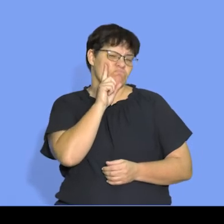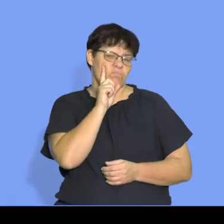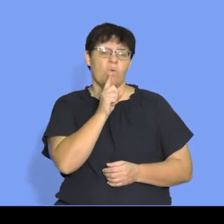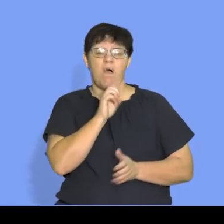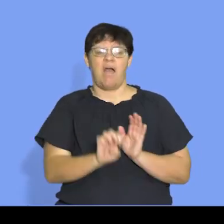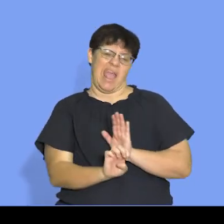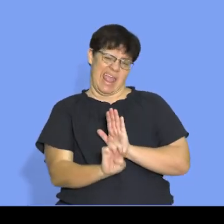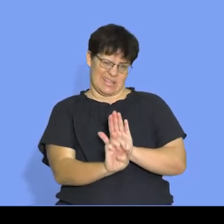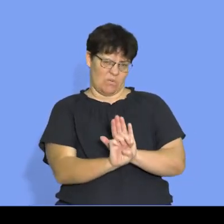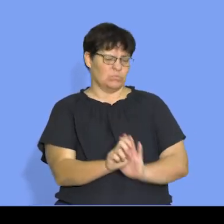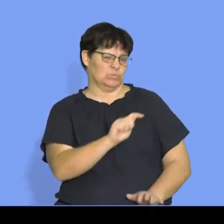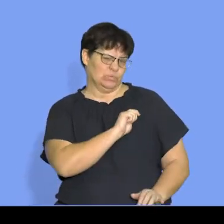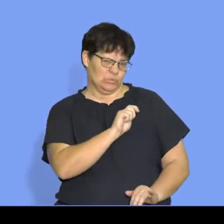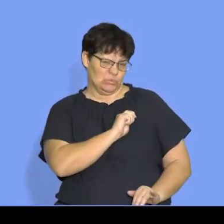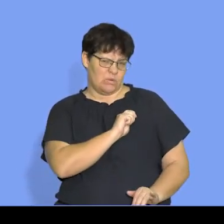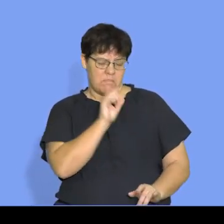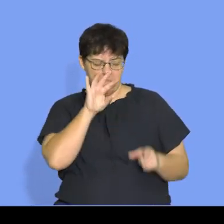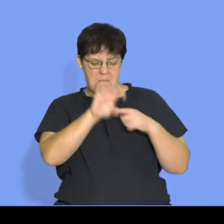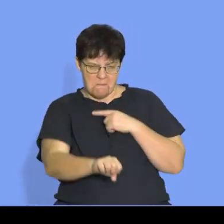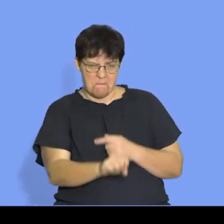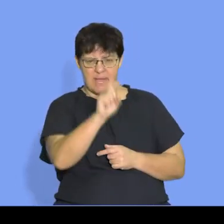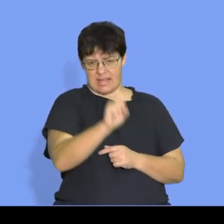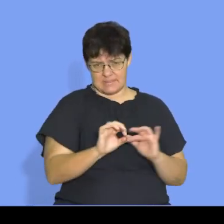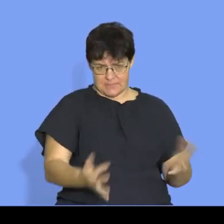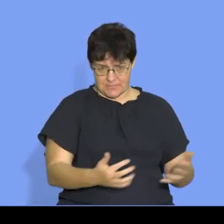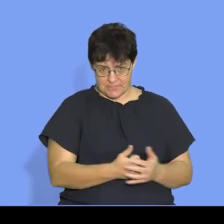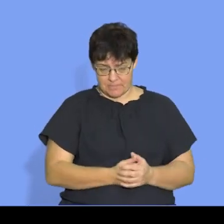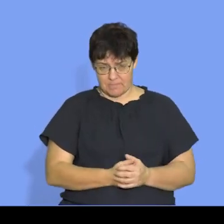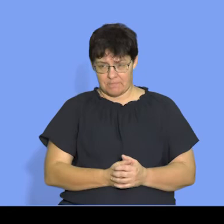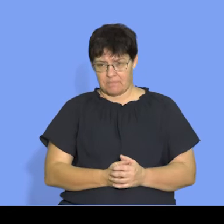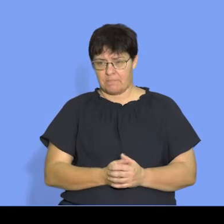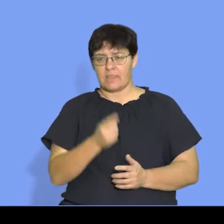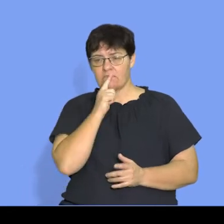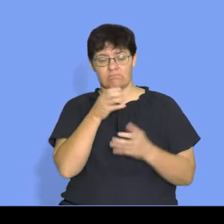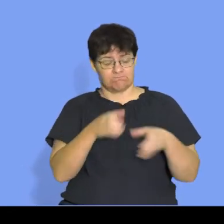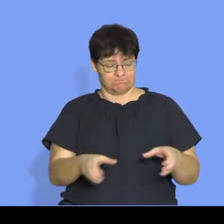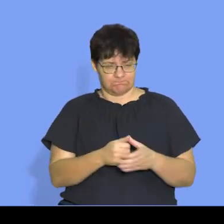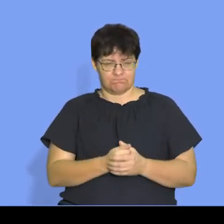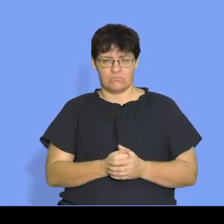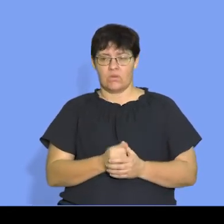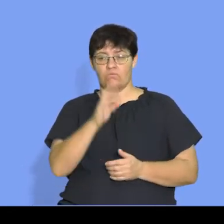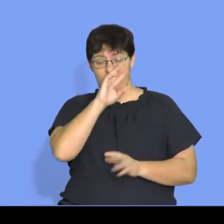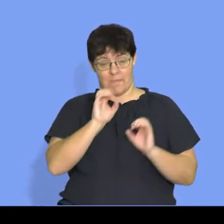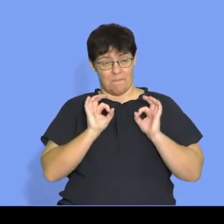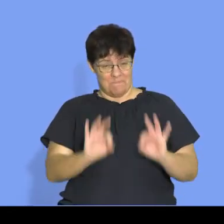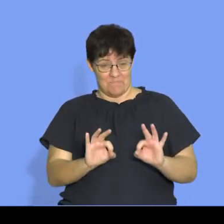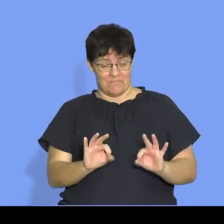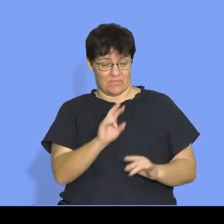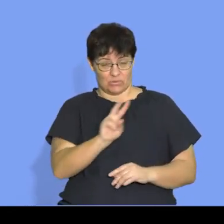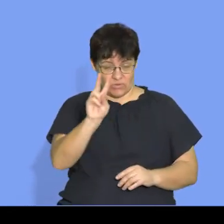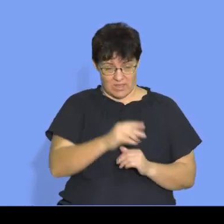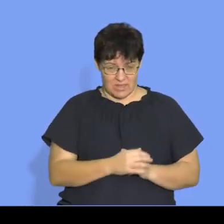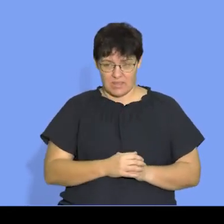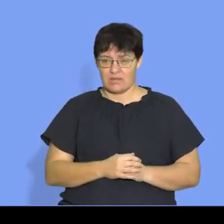examples now where they want us to find x. So to factorize this, remember this is a perfect square minus